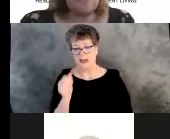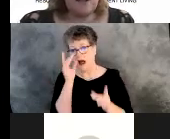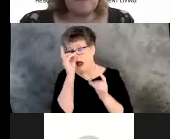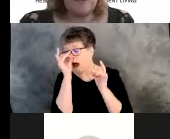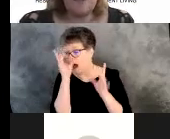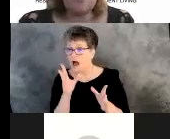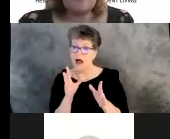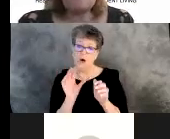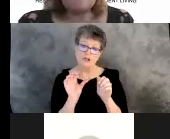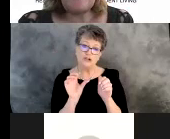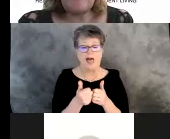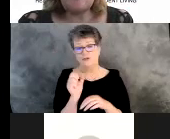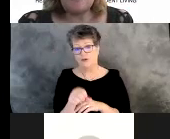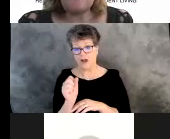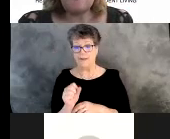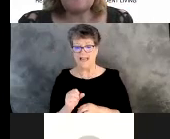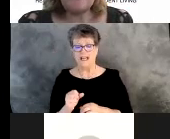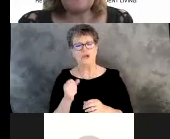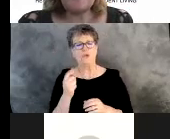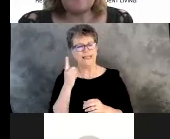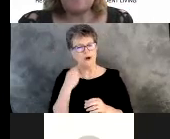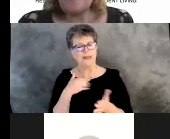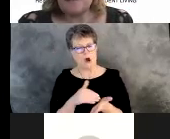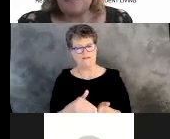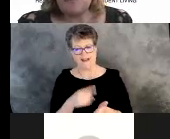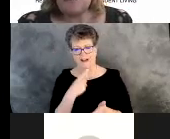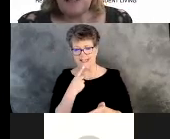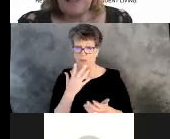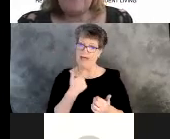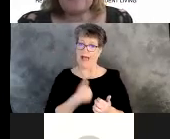to overcome. You'll hear me say a lot, though, I'll say something like, well, I'm